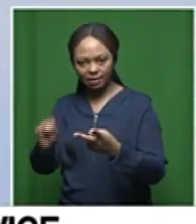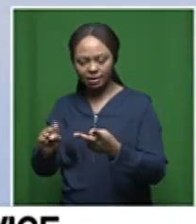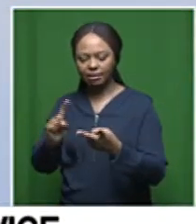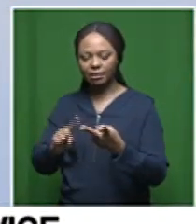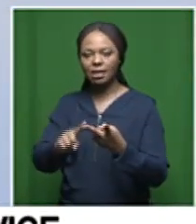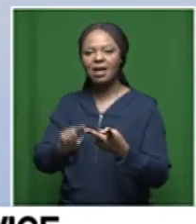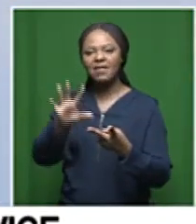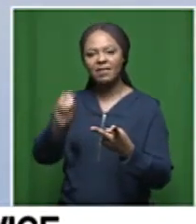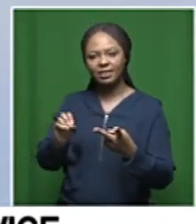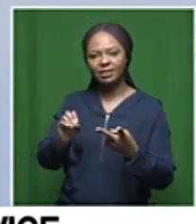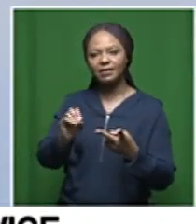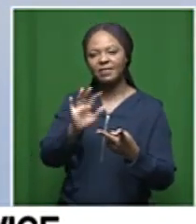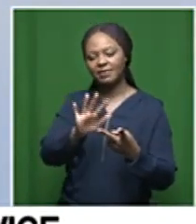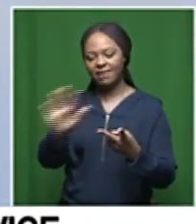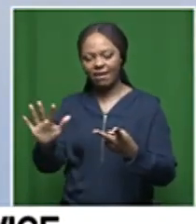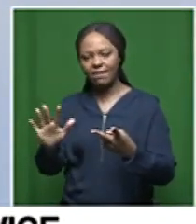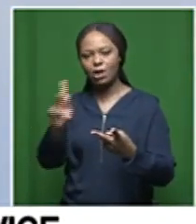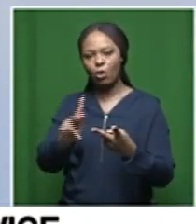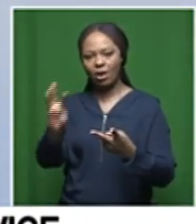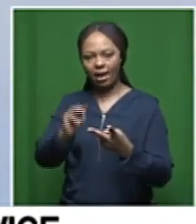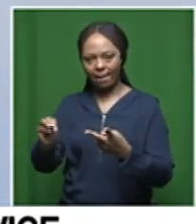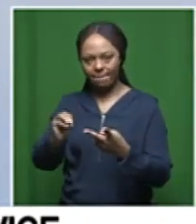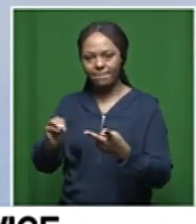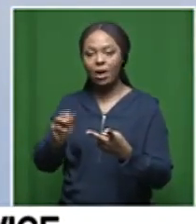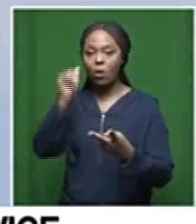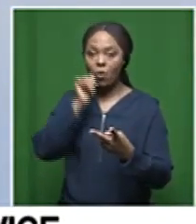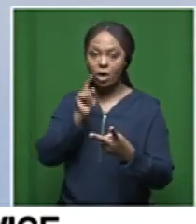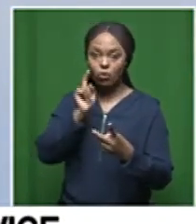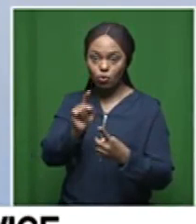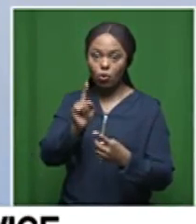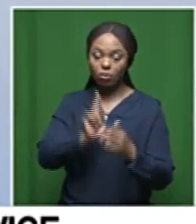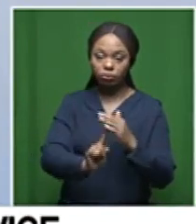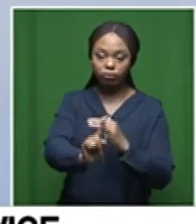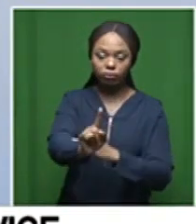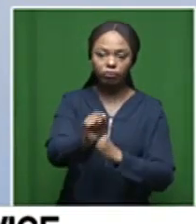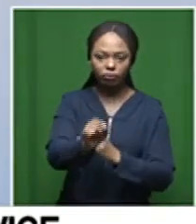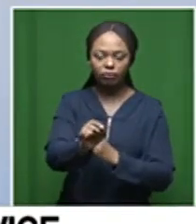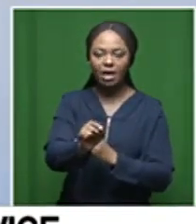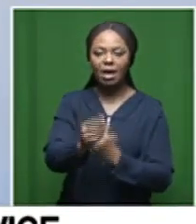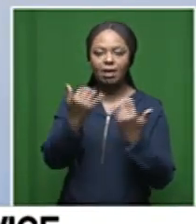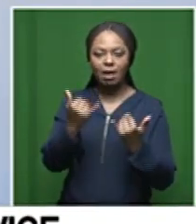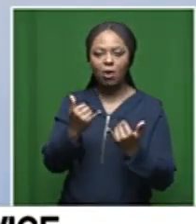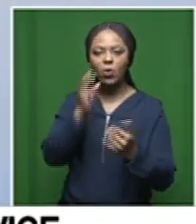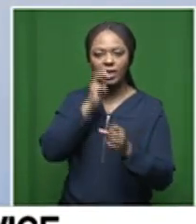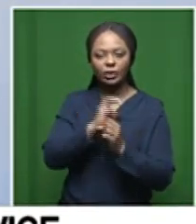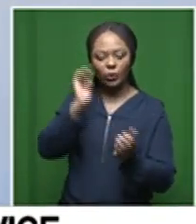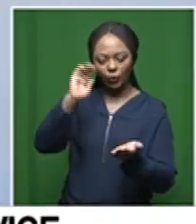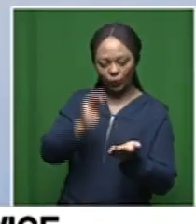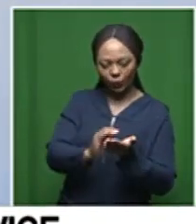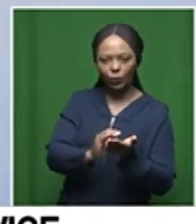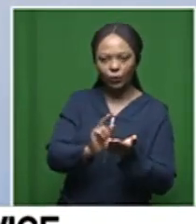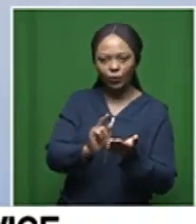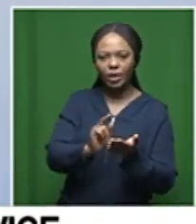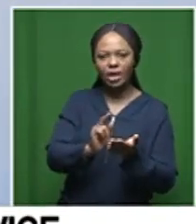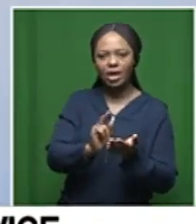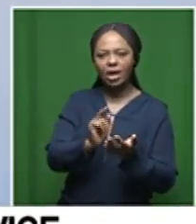55 kilograms. On the day of donation, also, we do encourage that you try and increase your fluid intake. If possible, do take a snack